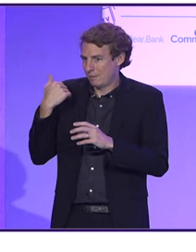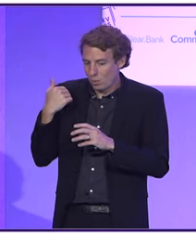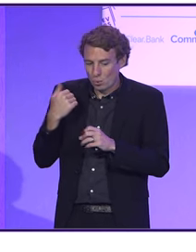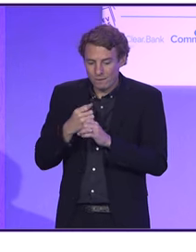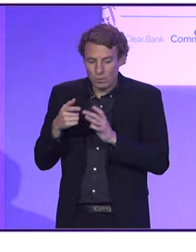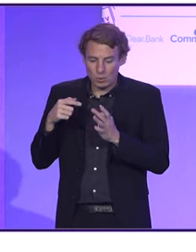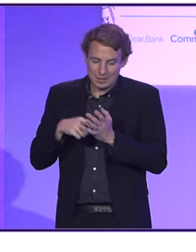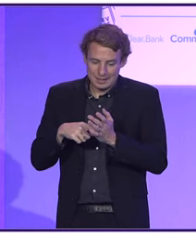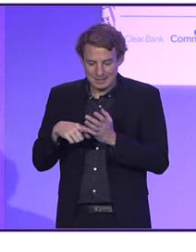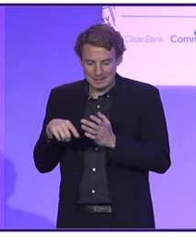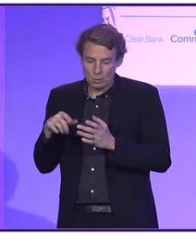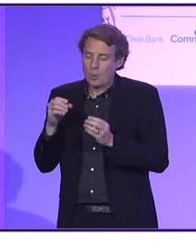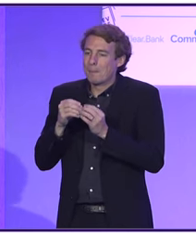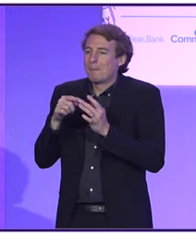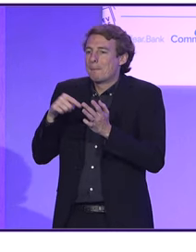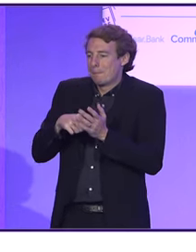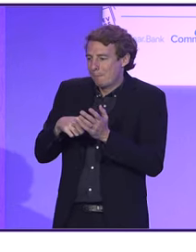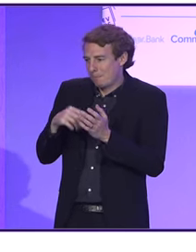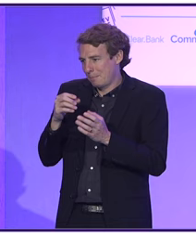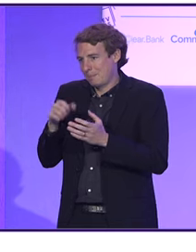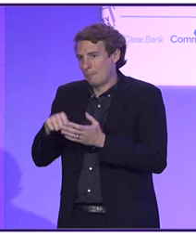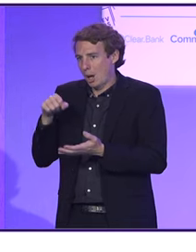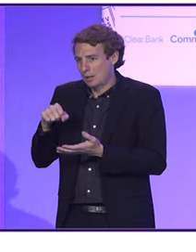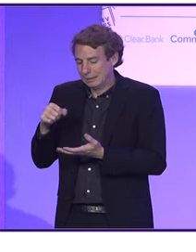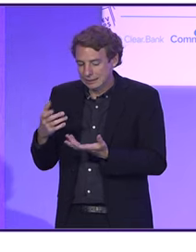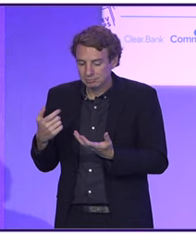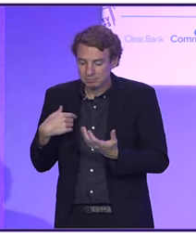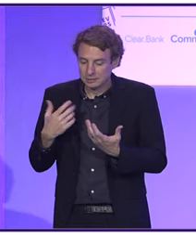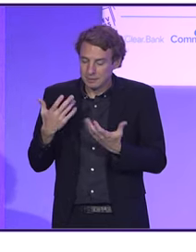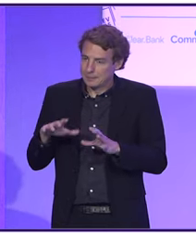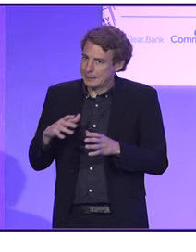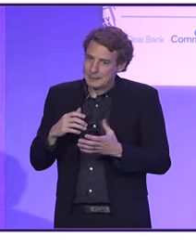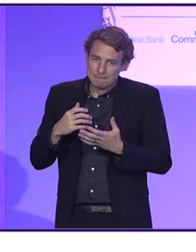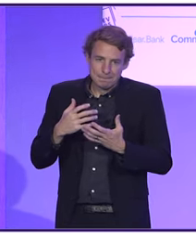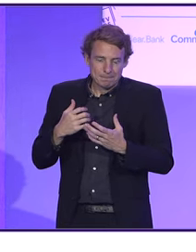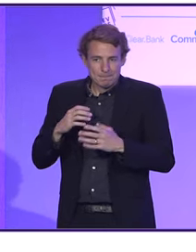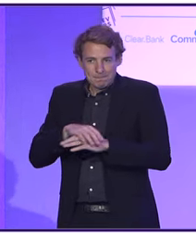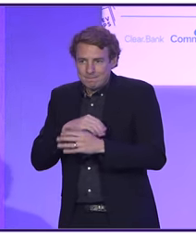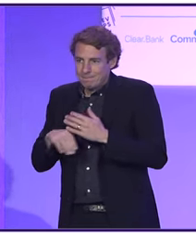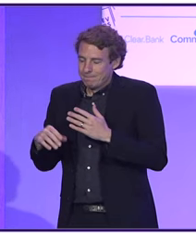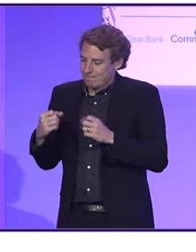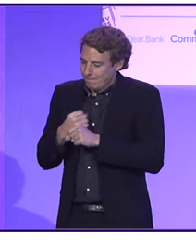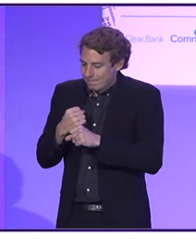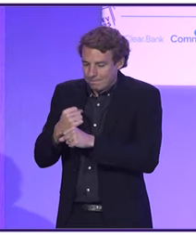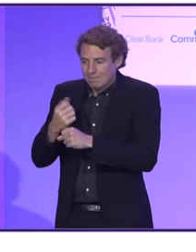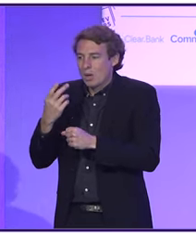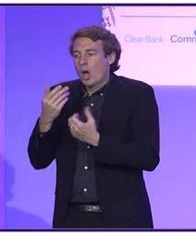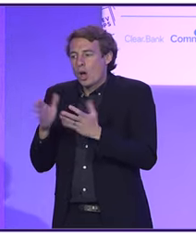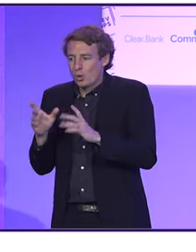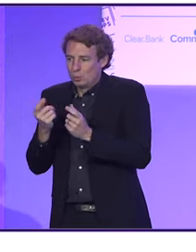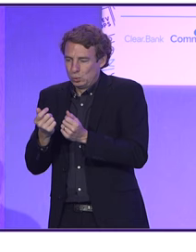so I had to chuck down a few coffees and basically just get it to work, which fortunately I managed to do so. So open source contribution coming through.